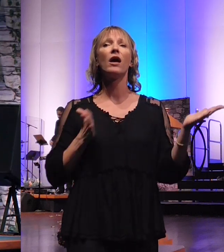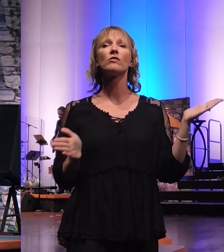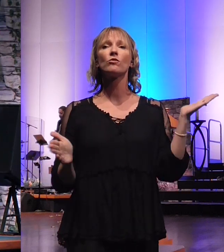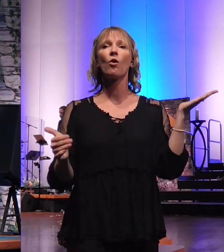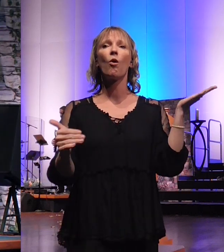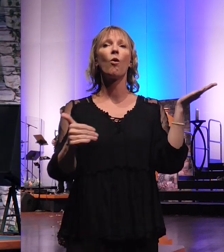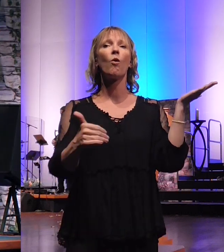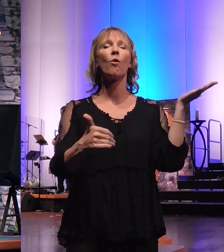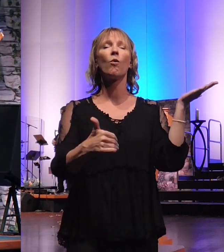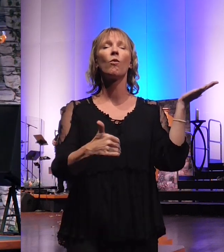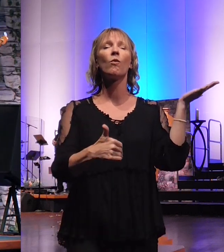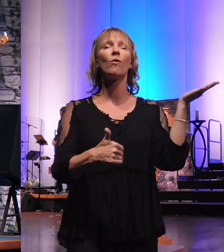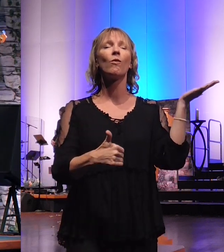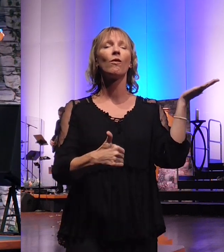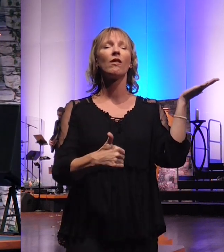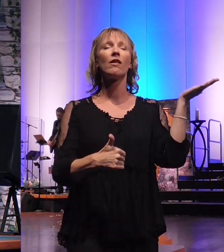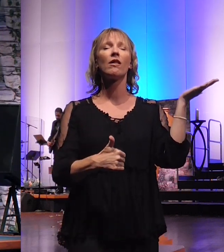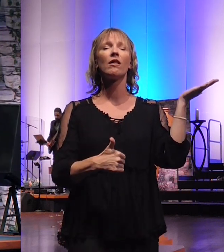my soul.